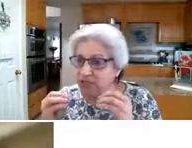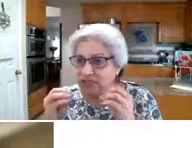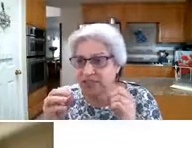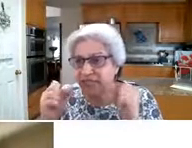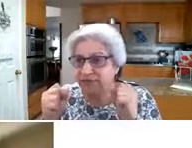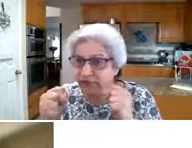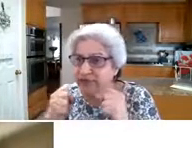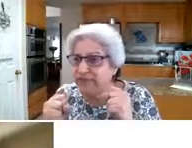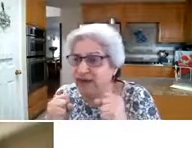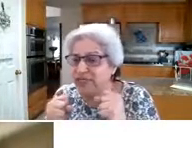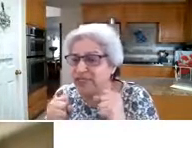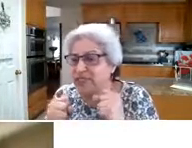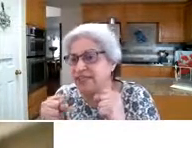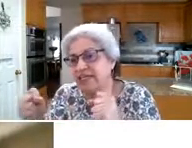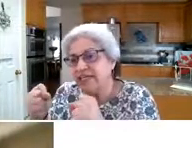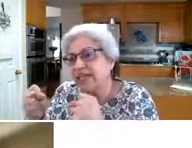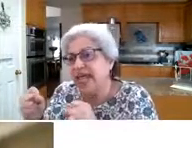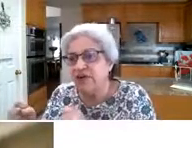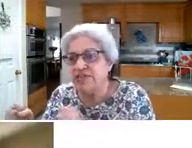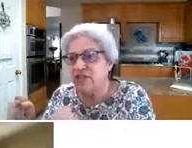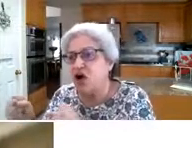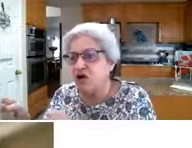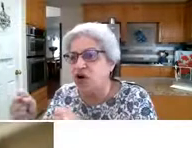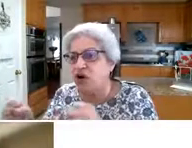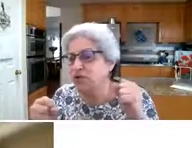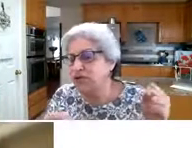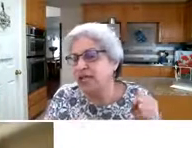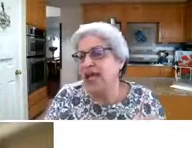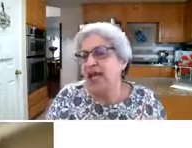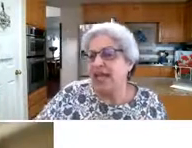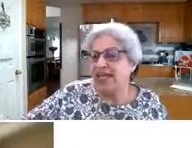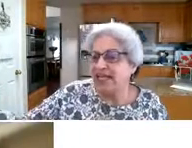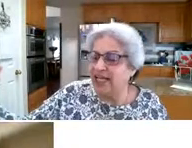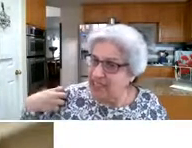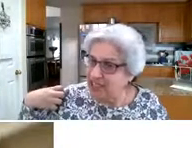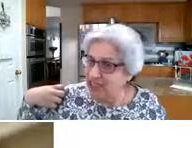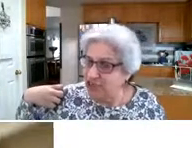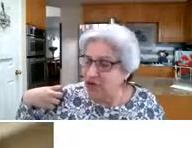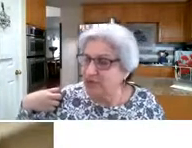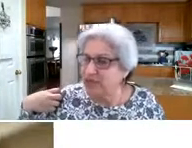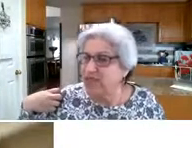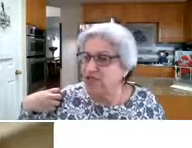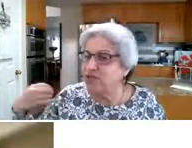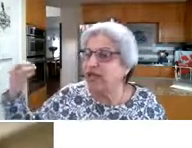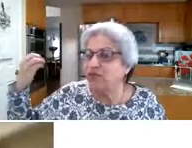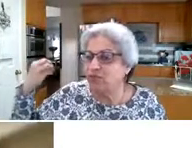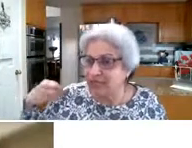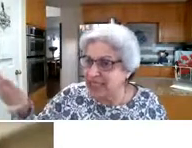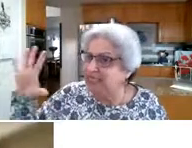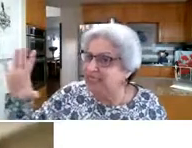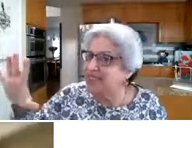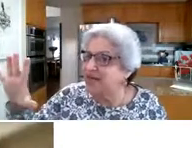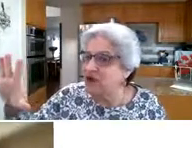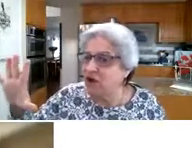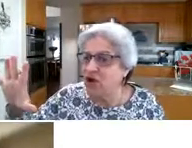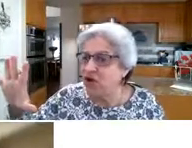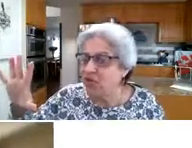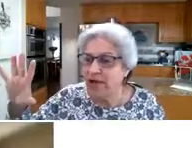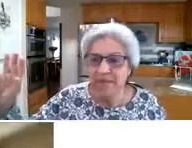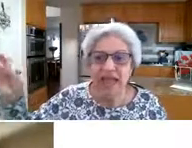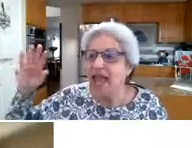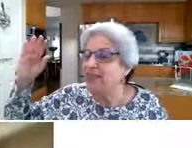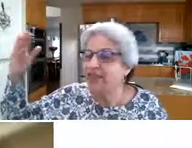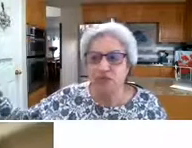our little delivery virus carries a cargo and it gets into your muscle and releases that